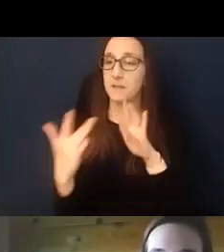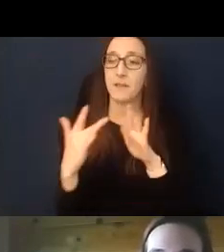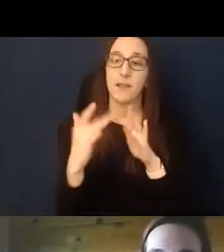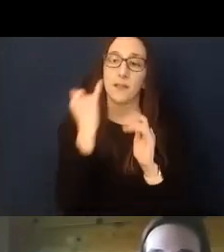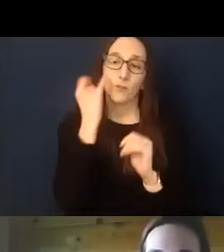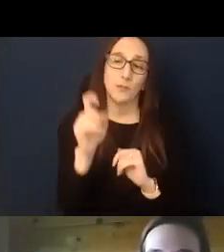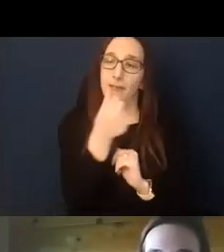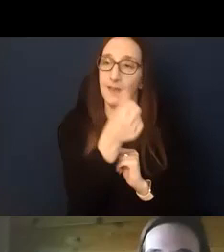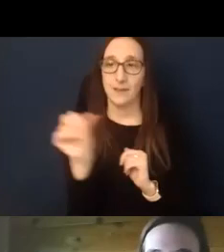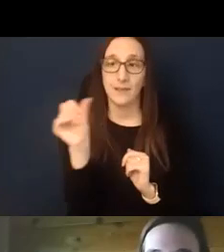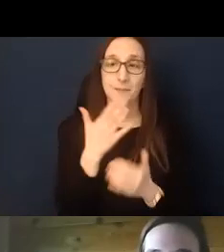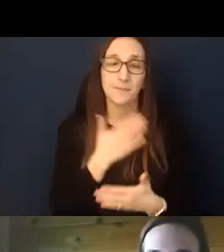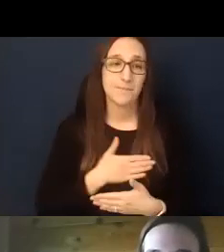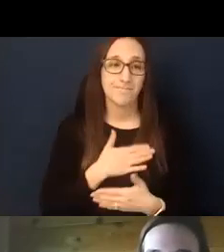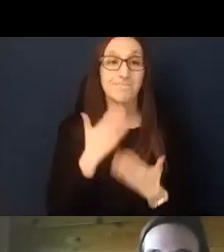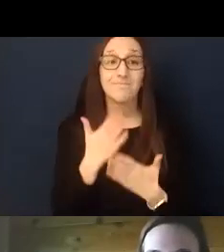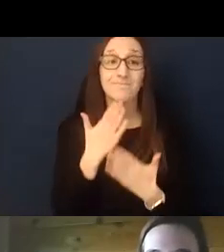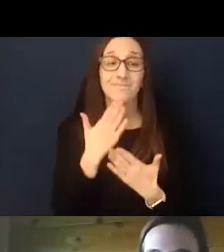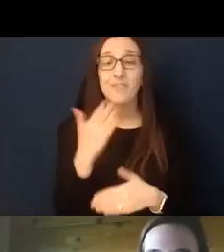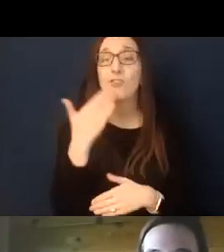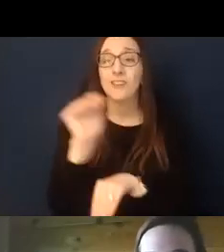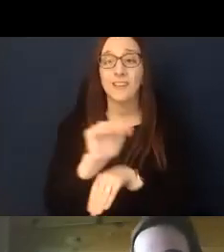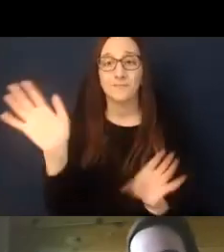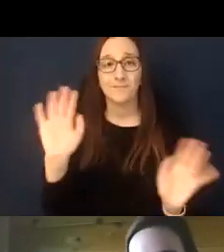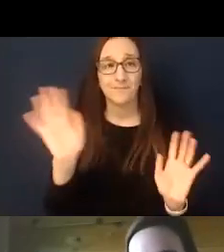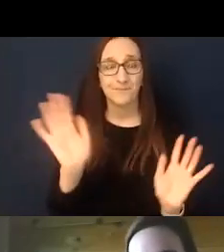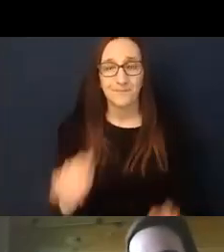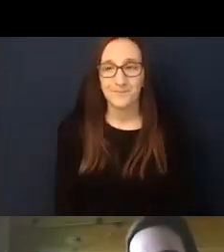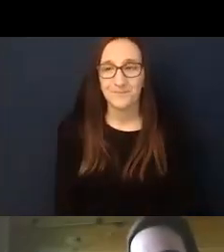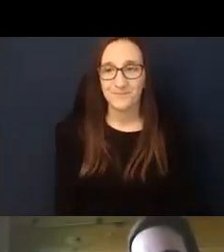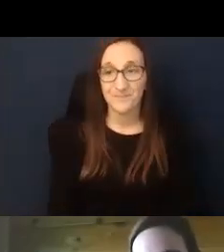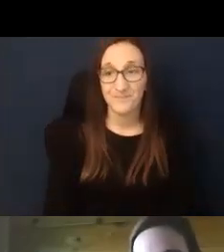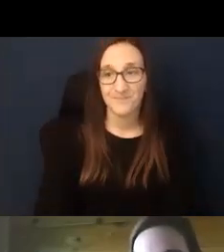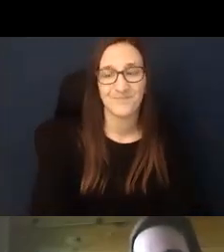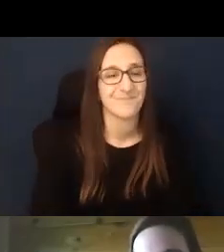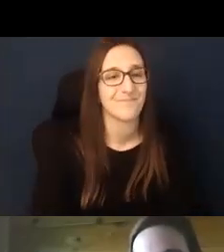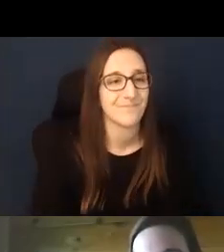anything. And that's it. Have a great night. Thank